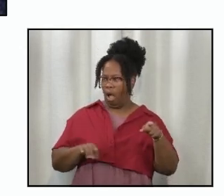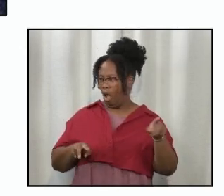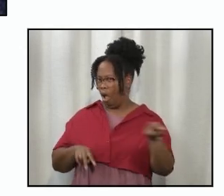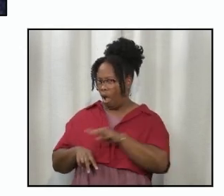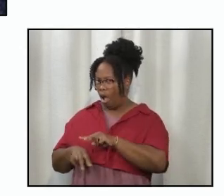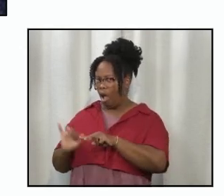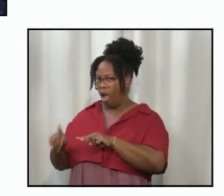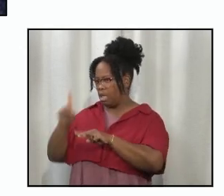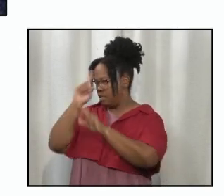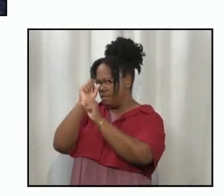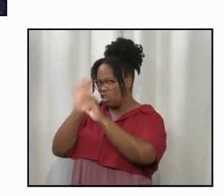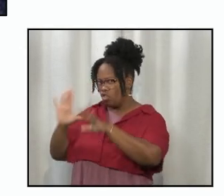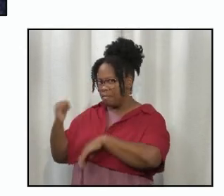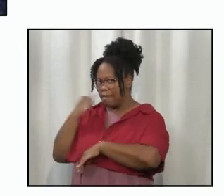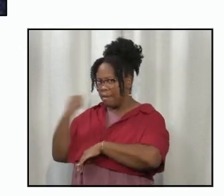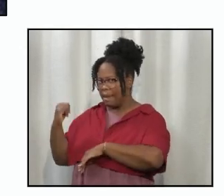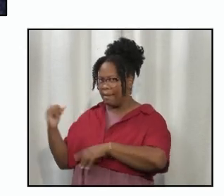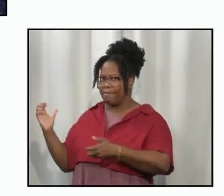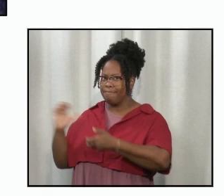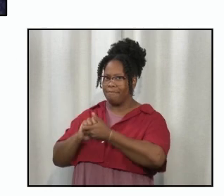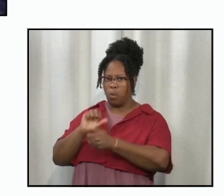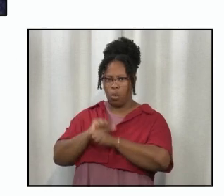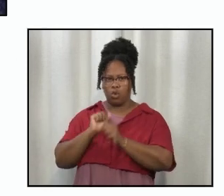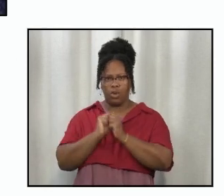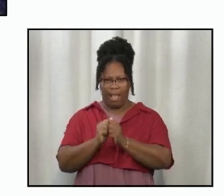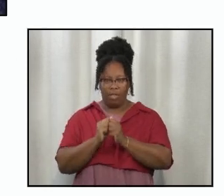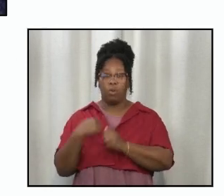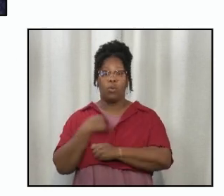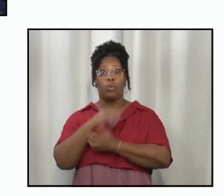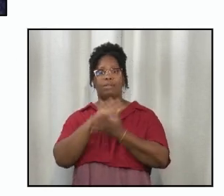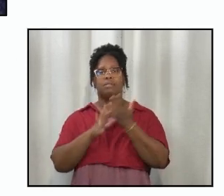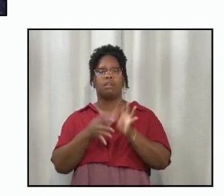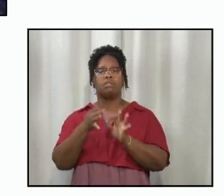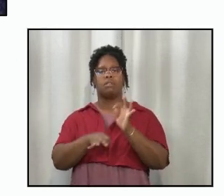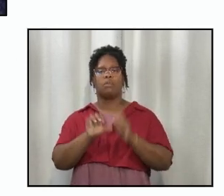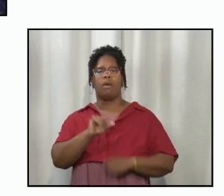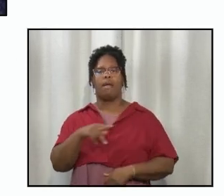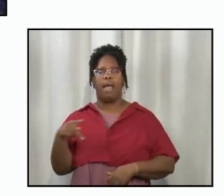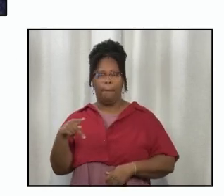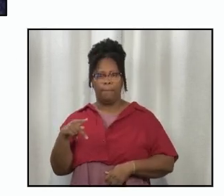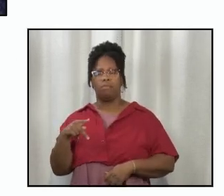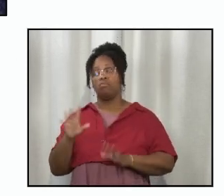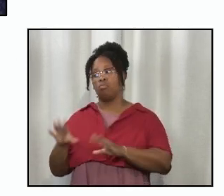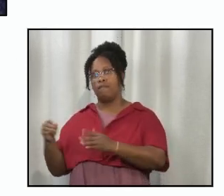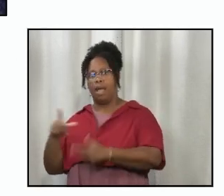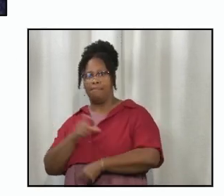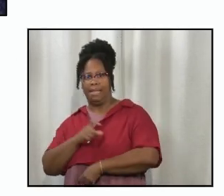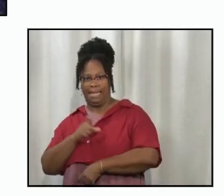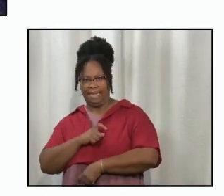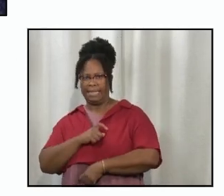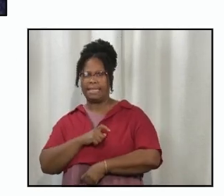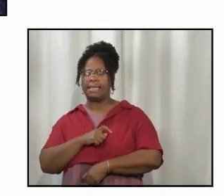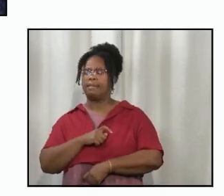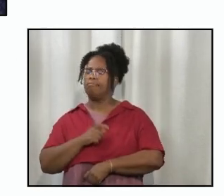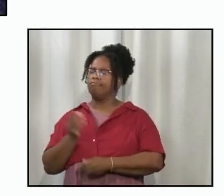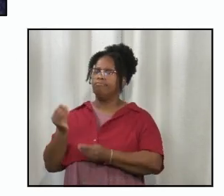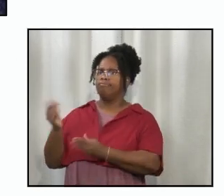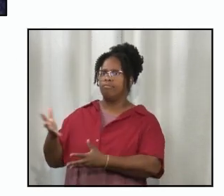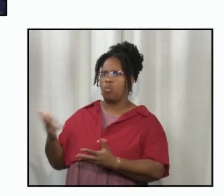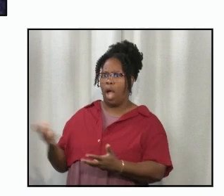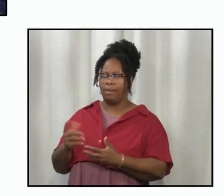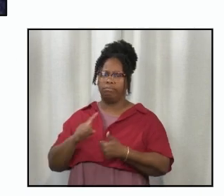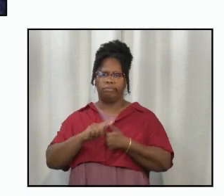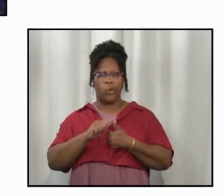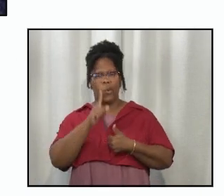designed a very simple application that would allow police to access which individuals are currently involved in a prosecutor-led diversion